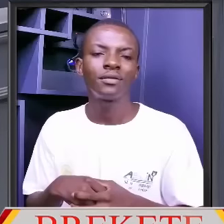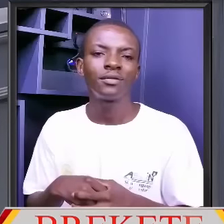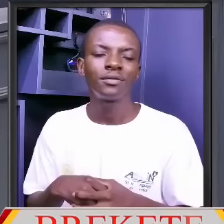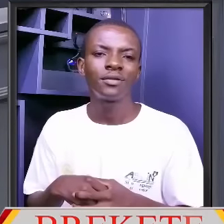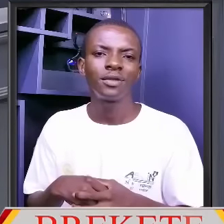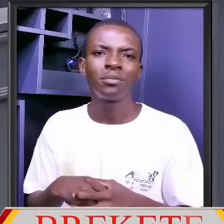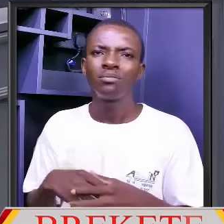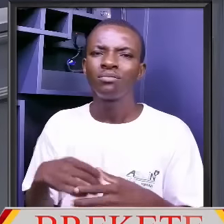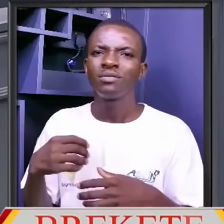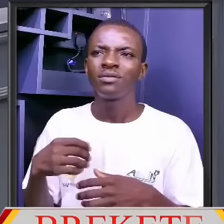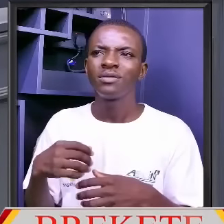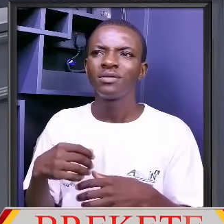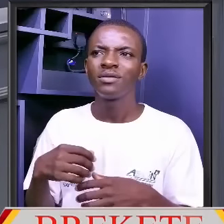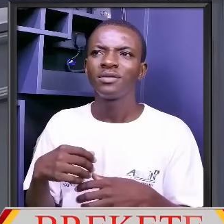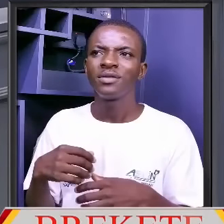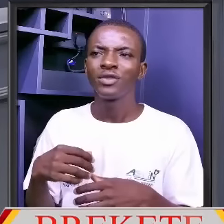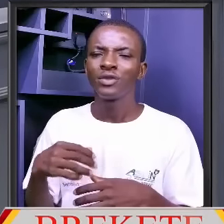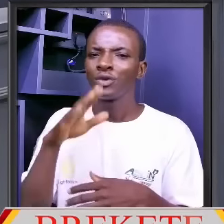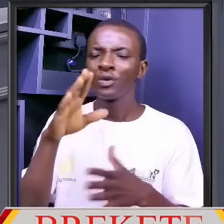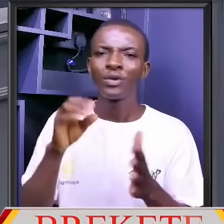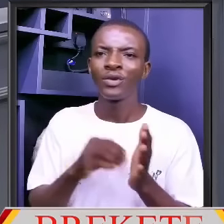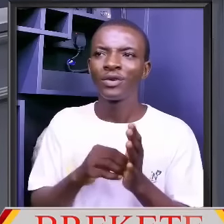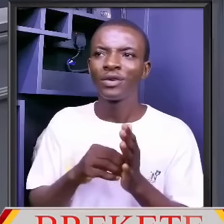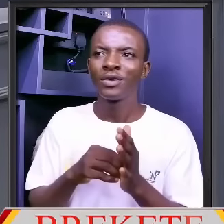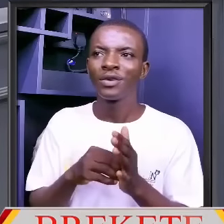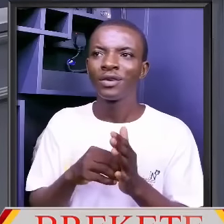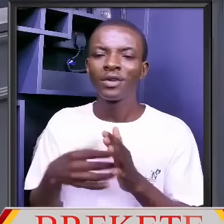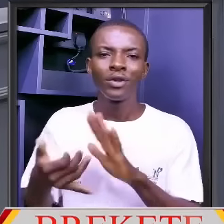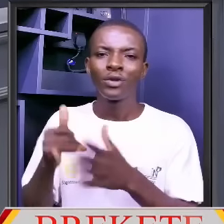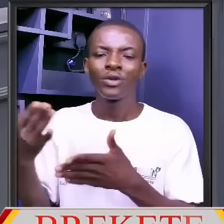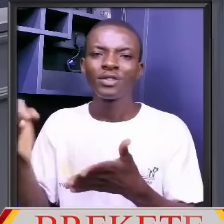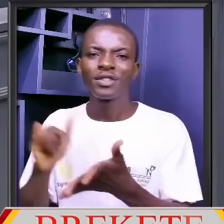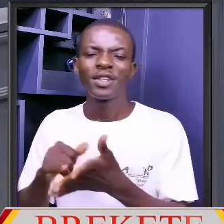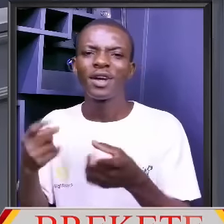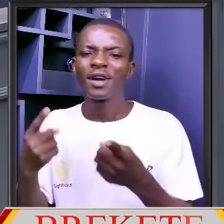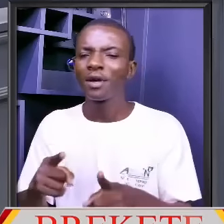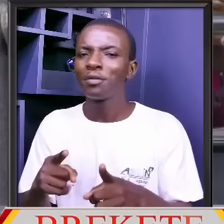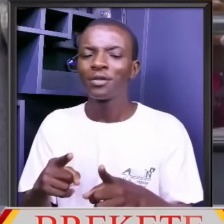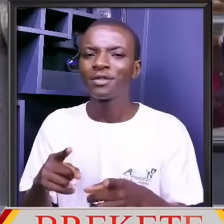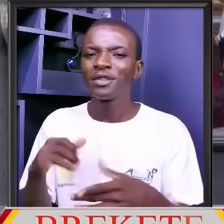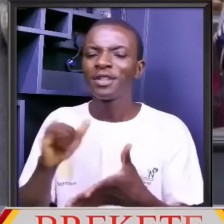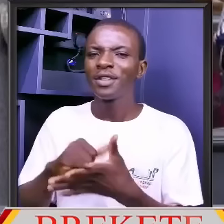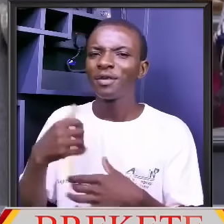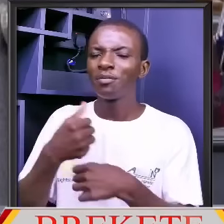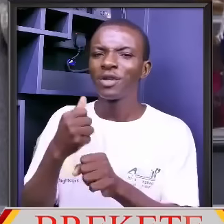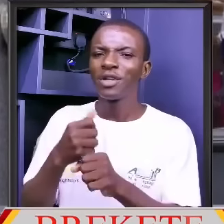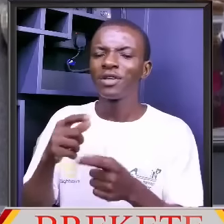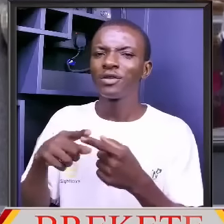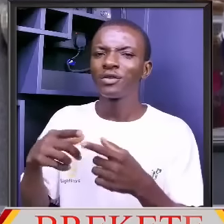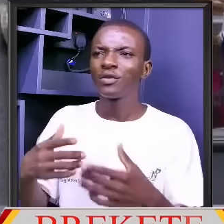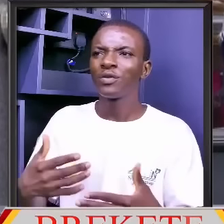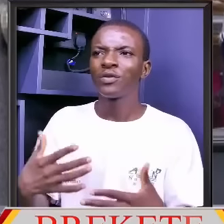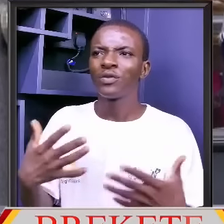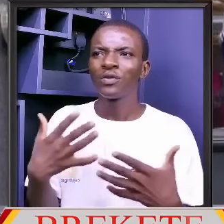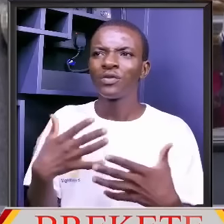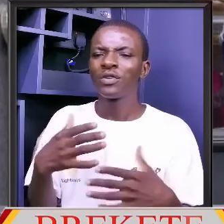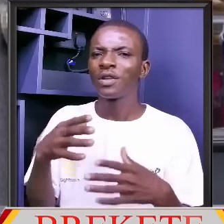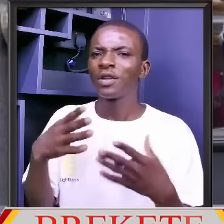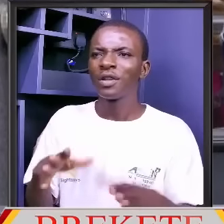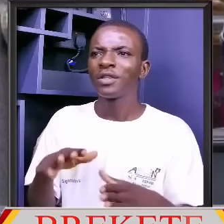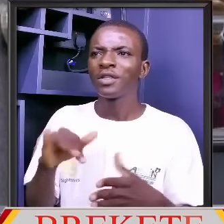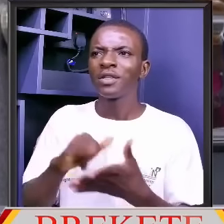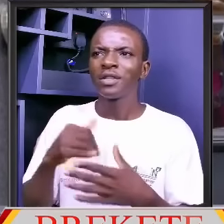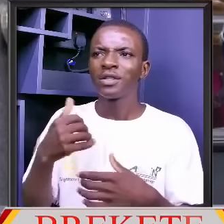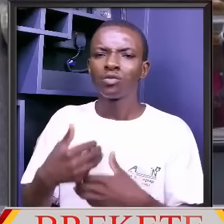So make you know, your own, those things will happen. Now make you dey fearless.